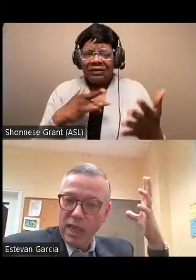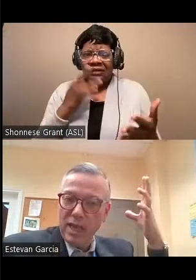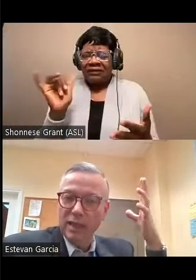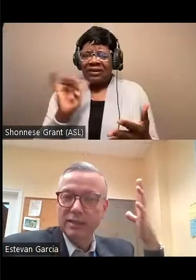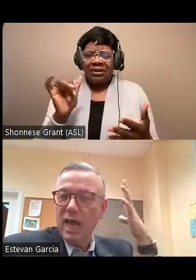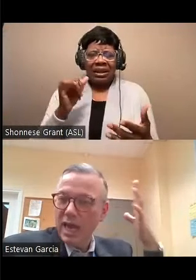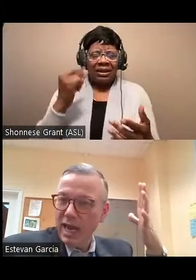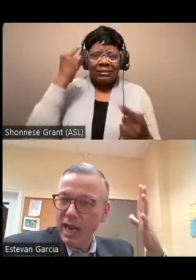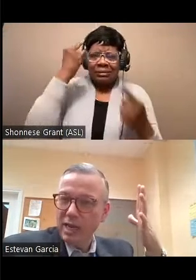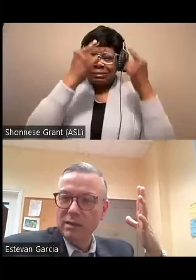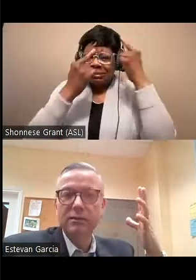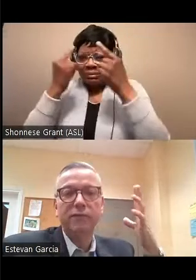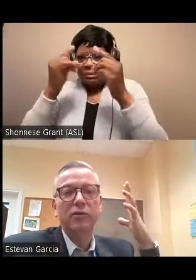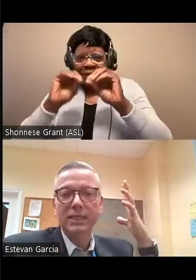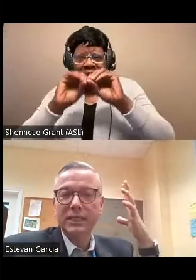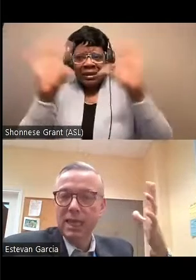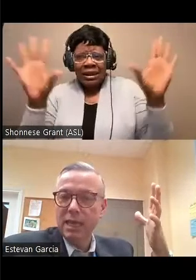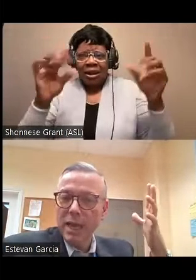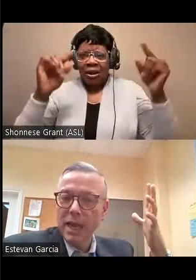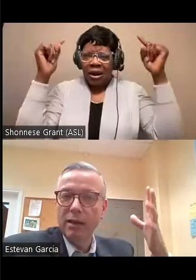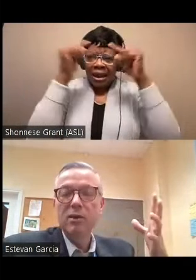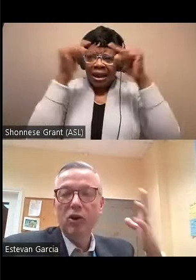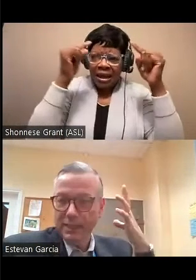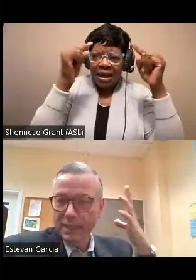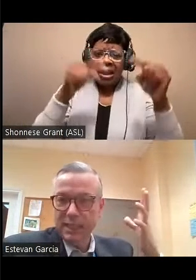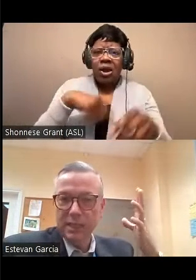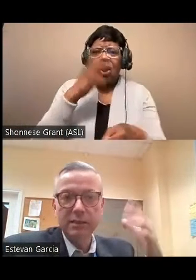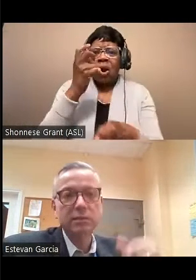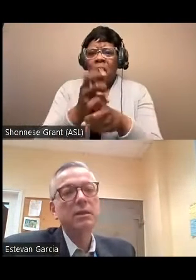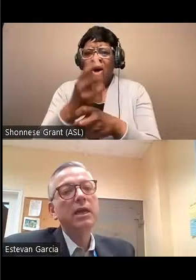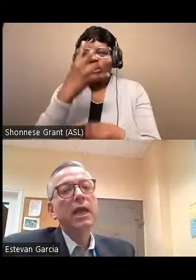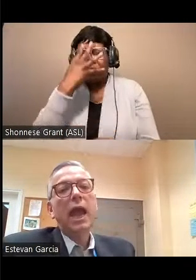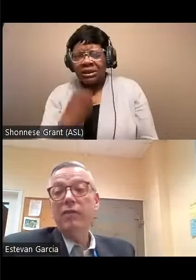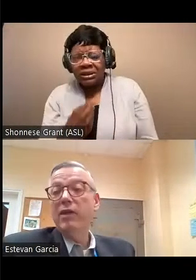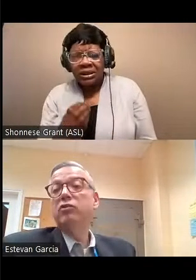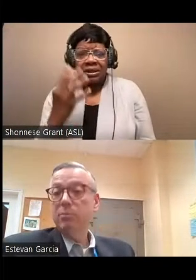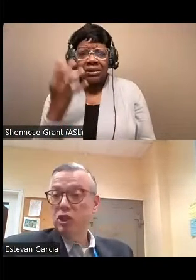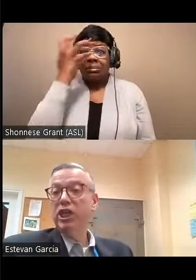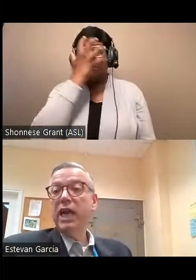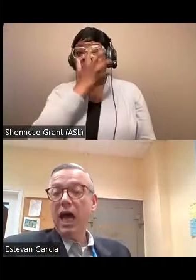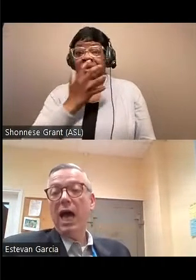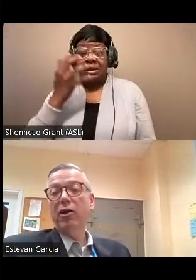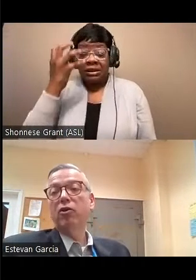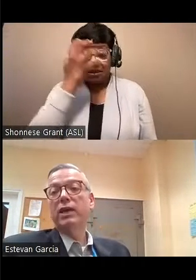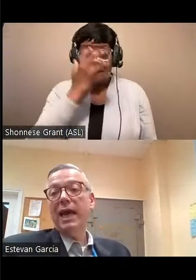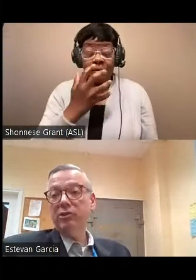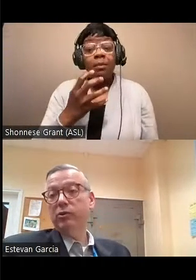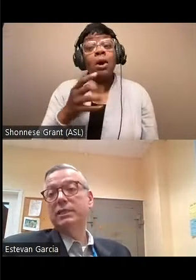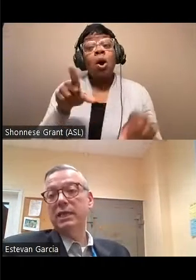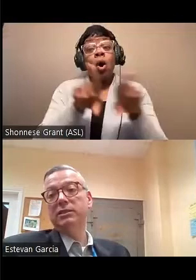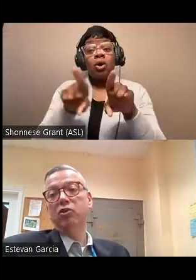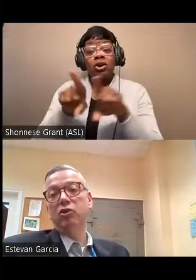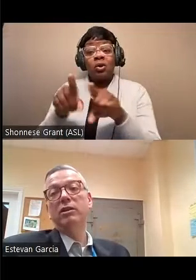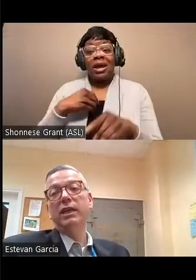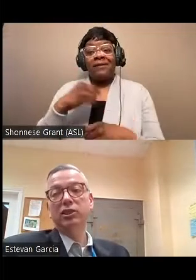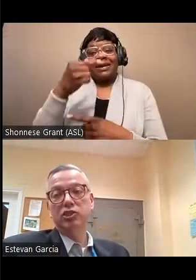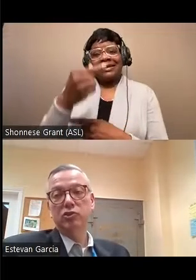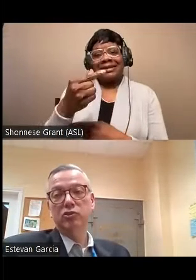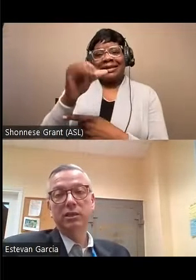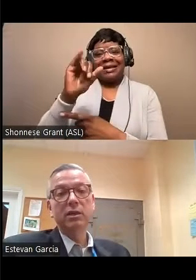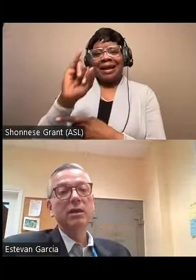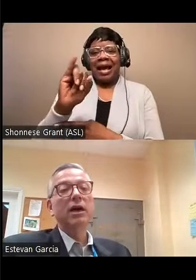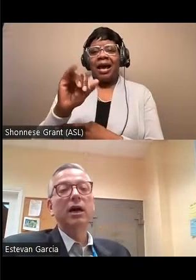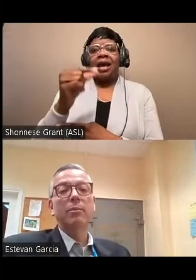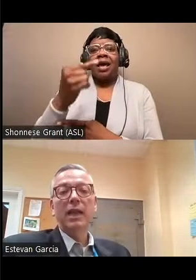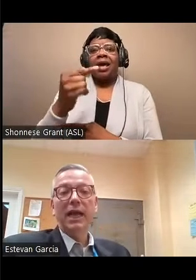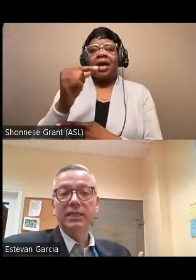in thinking. It's a headache, difficulty sleeping, or dizziness. And then there's some GI or gastrointestinal